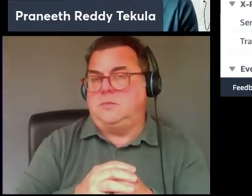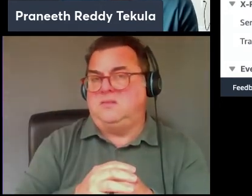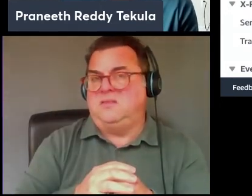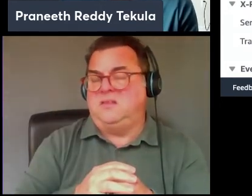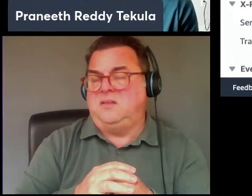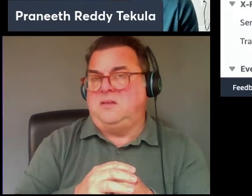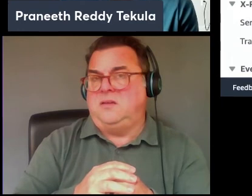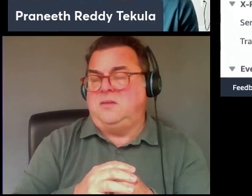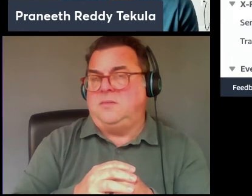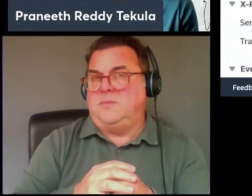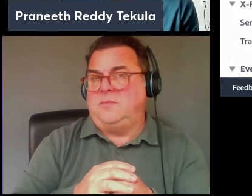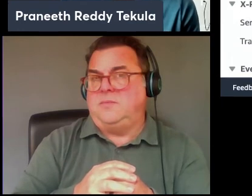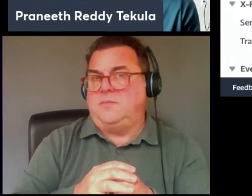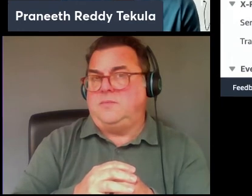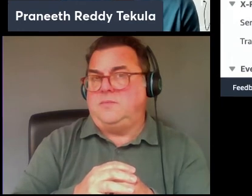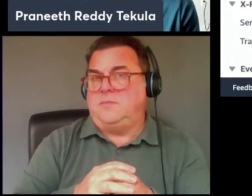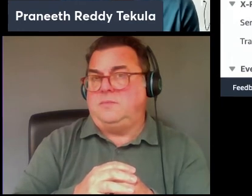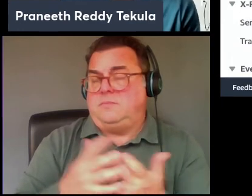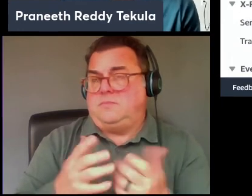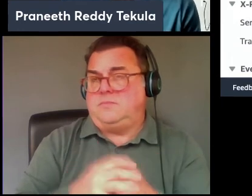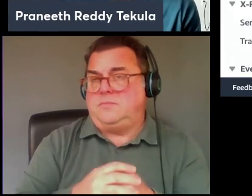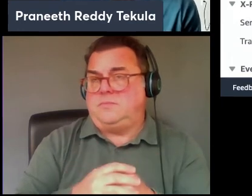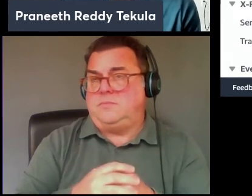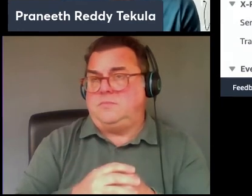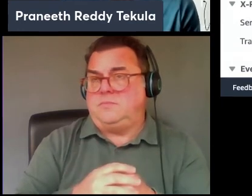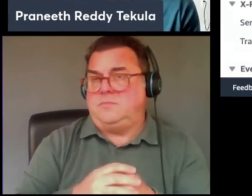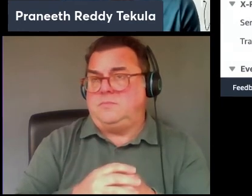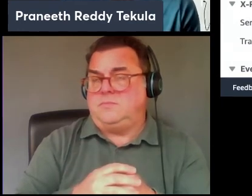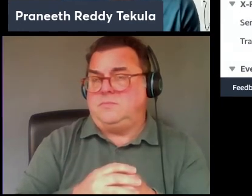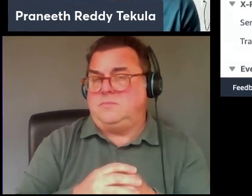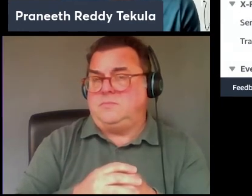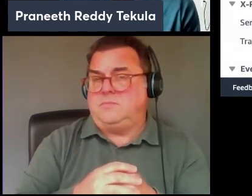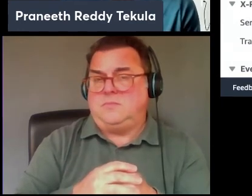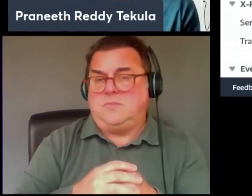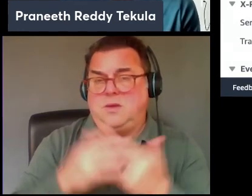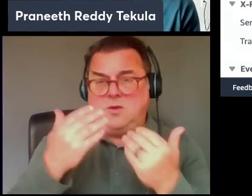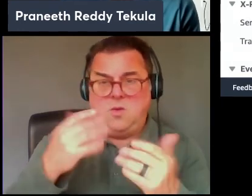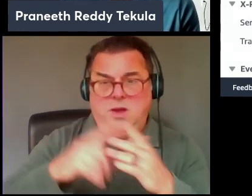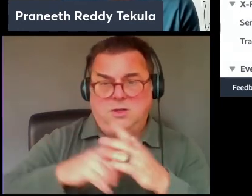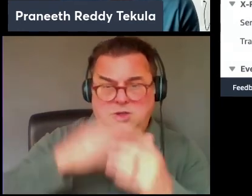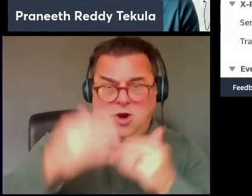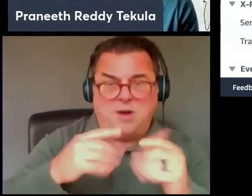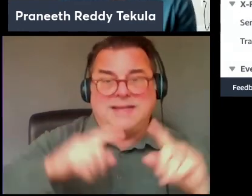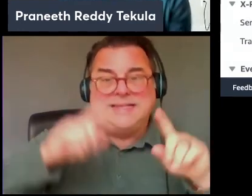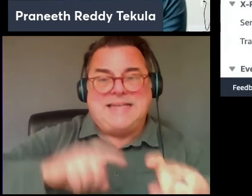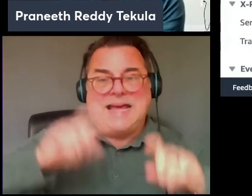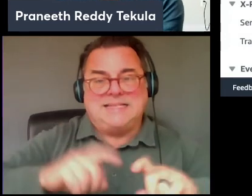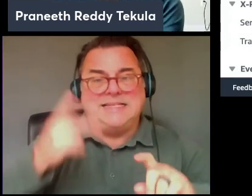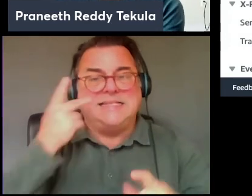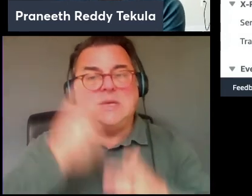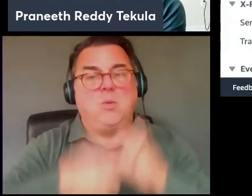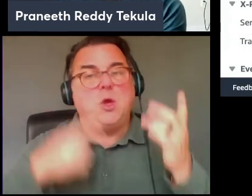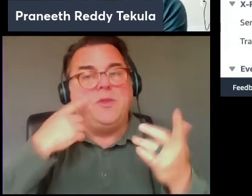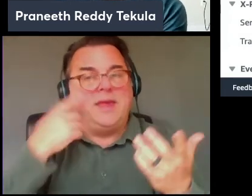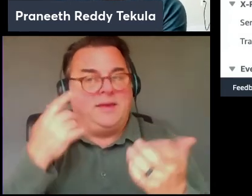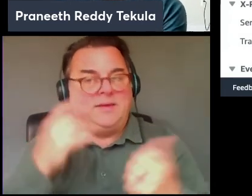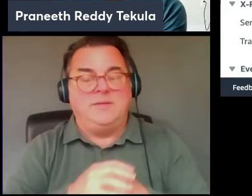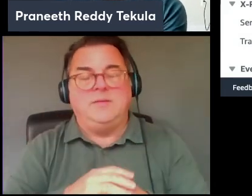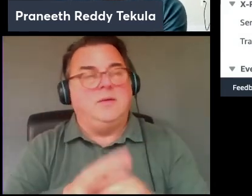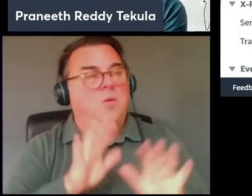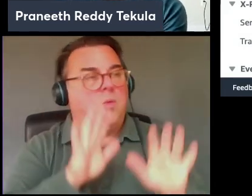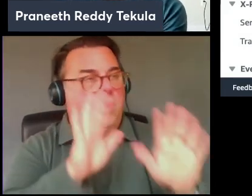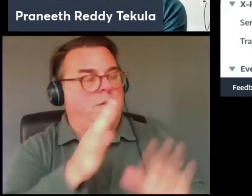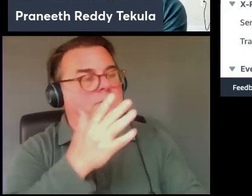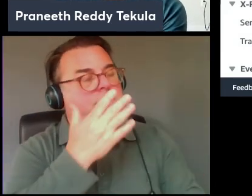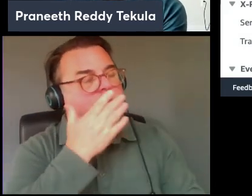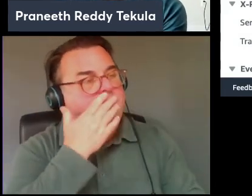and feel free to get into your AWS account and use and try it out, metric insights. Awesome. Well, thank you